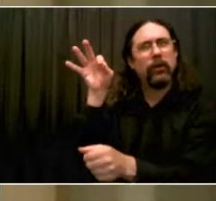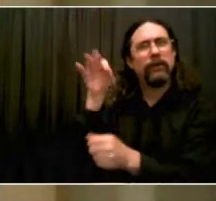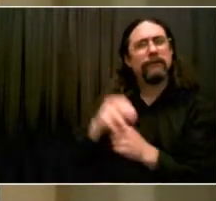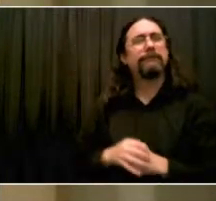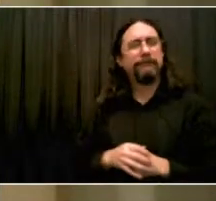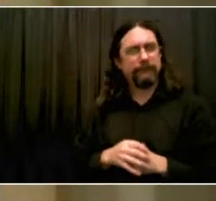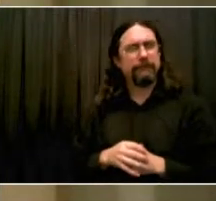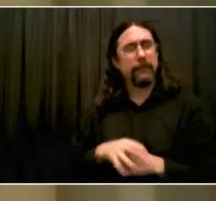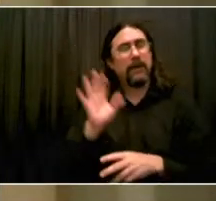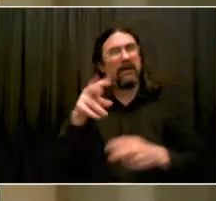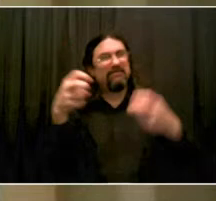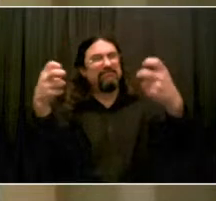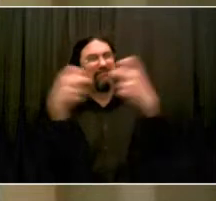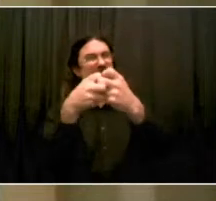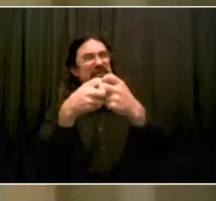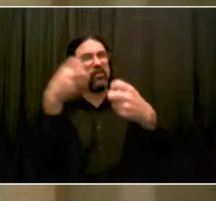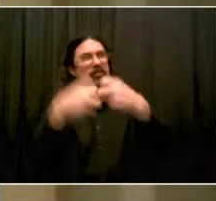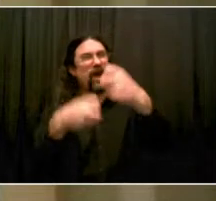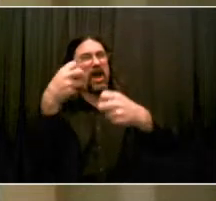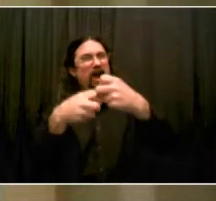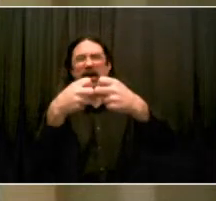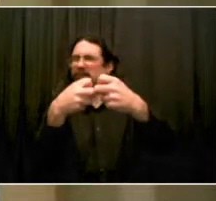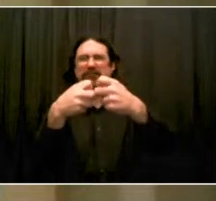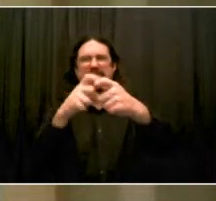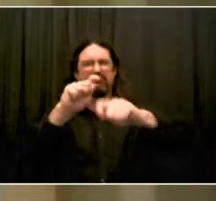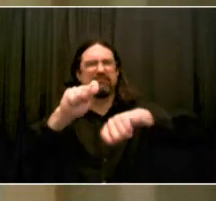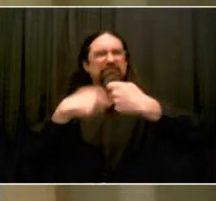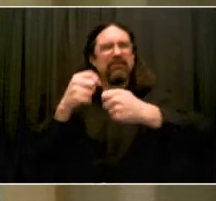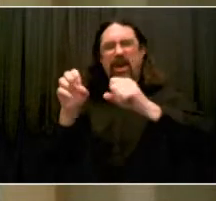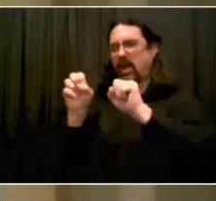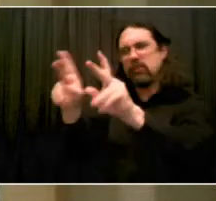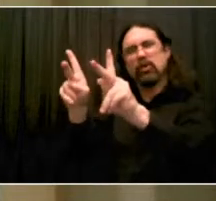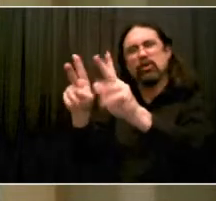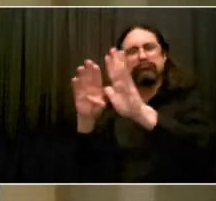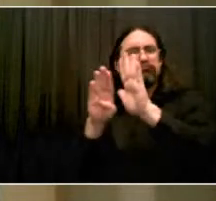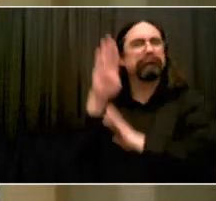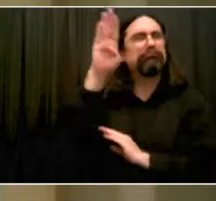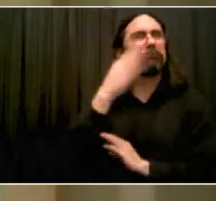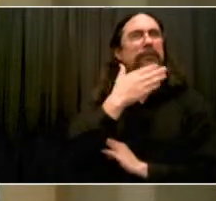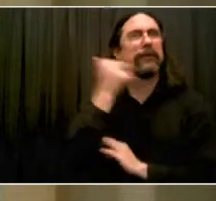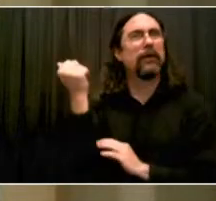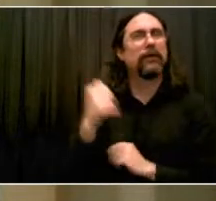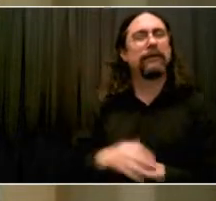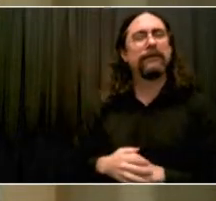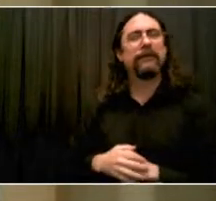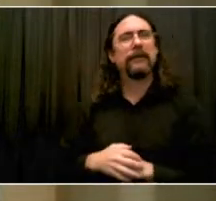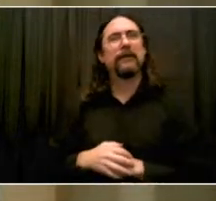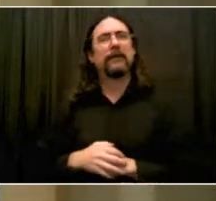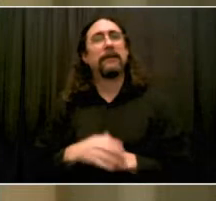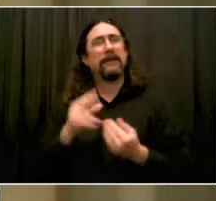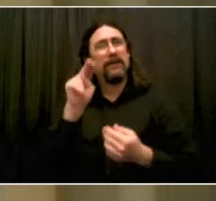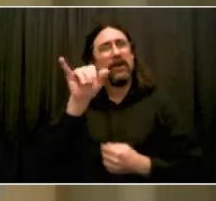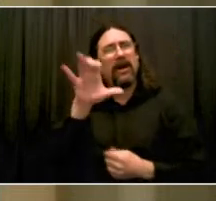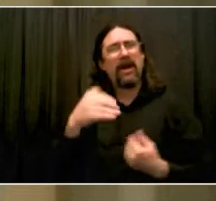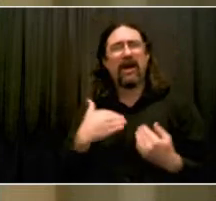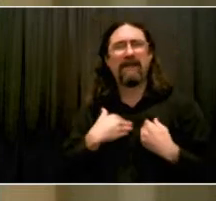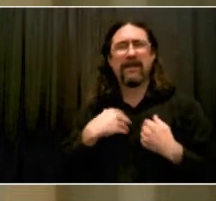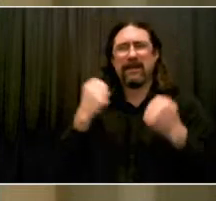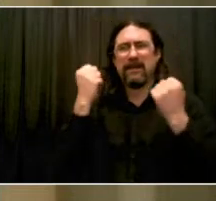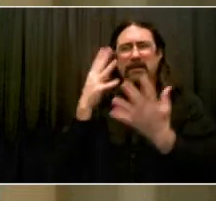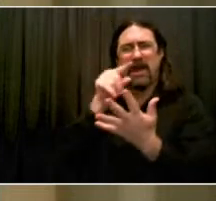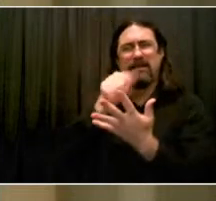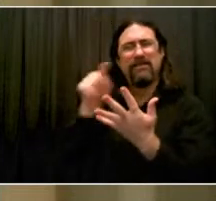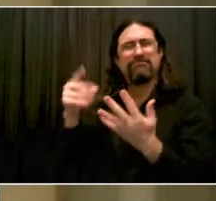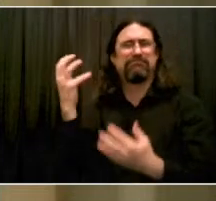been unsafe to do during the pandemic. But now we're going to be able to bring that back. It will be a big challenge.